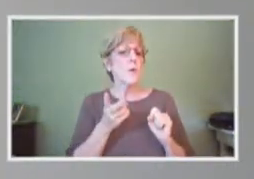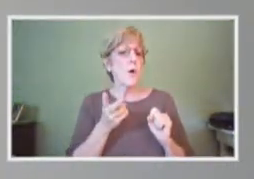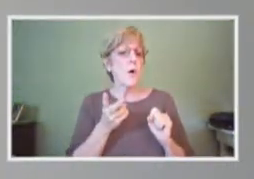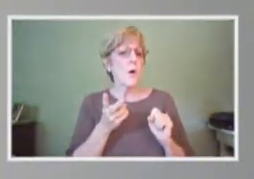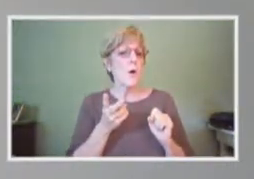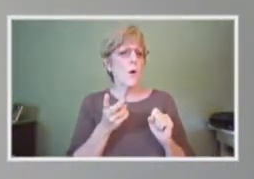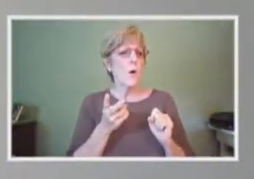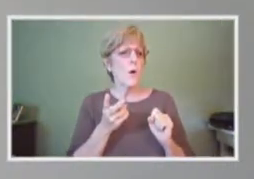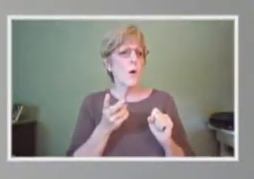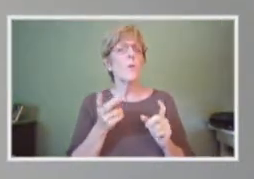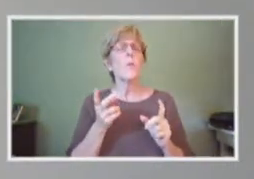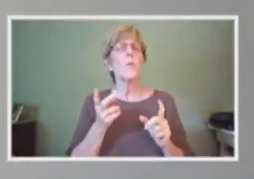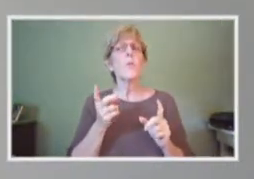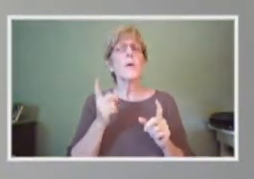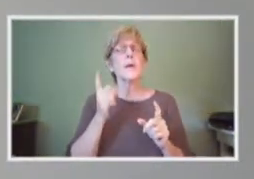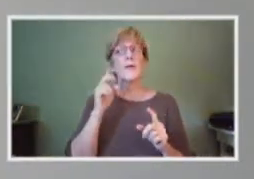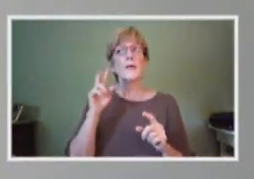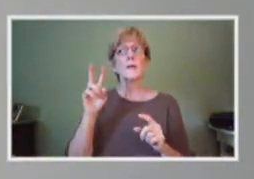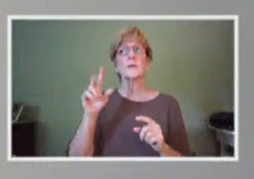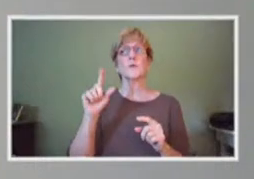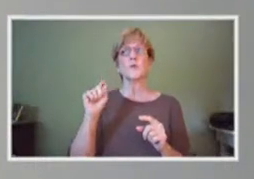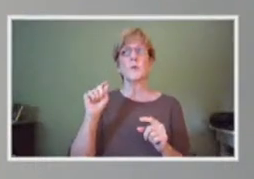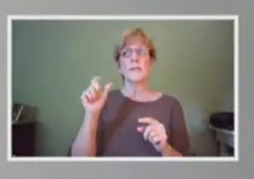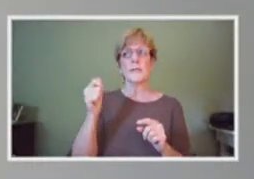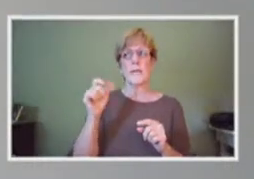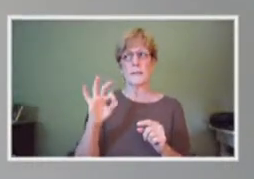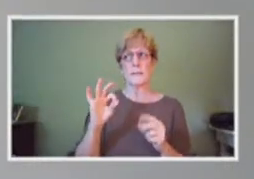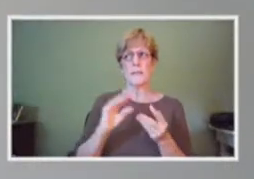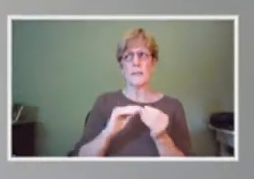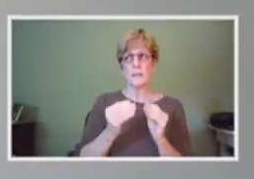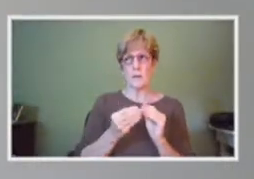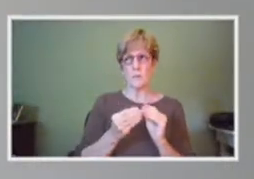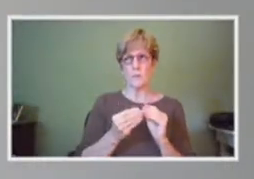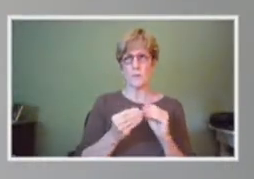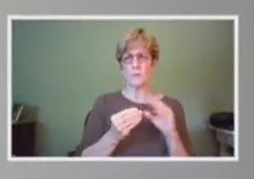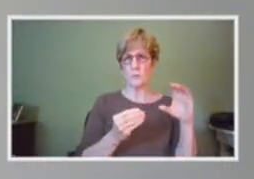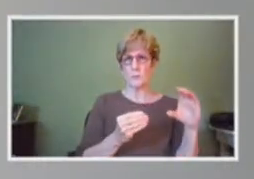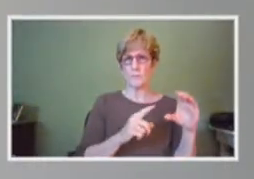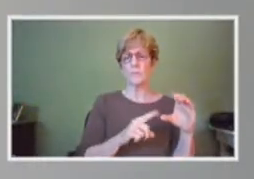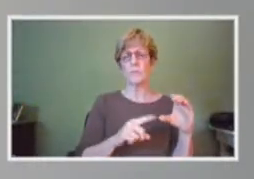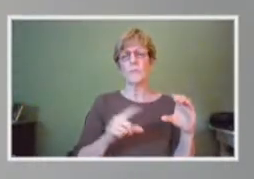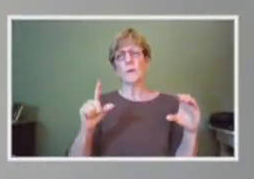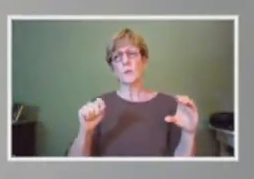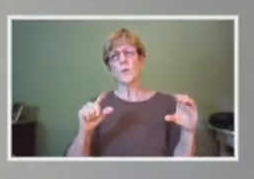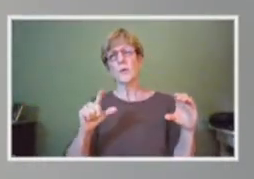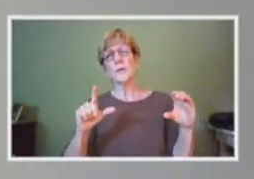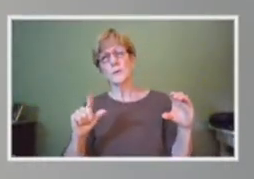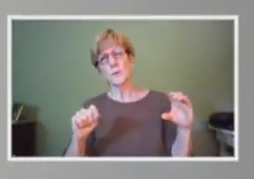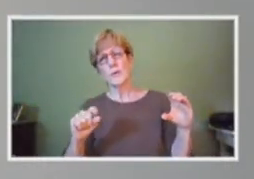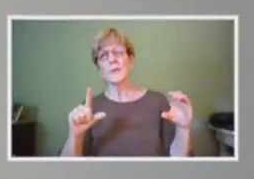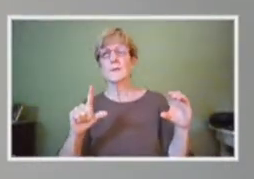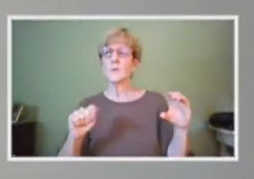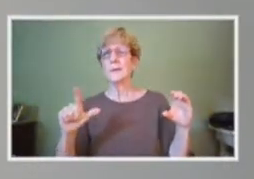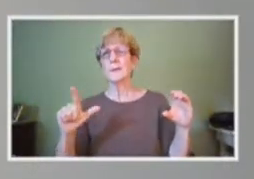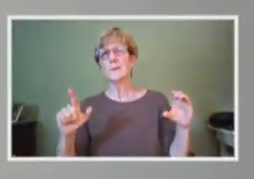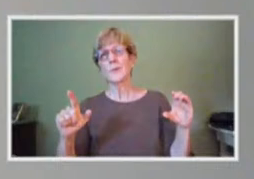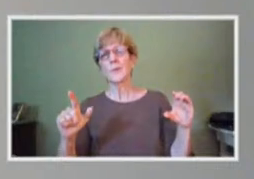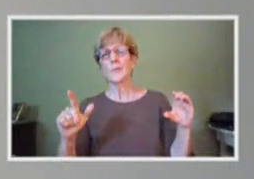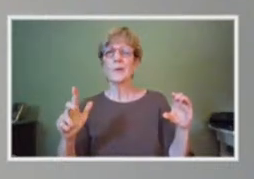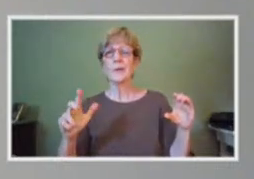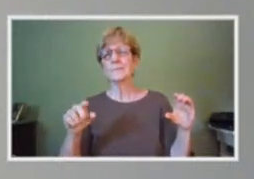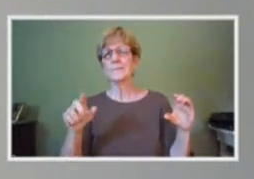when you look at 2019 numbers, because it's 2020 and 2021 is kind of an anomaly with